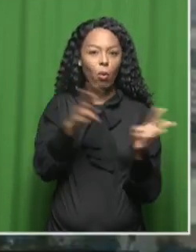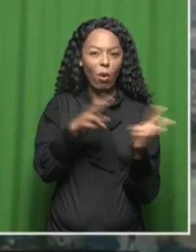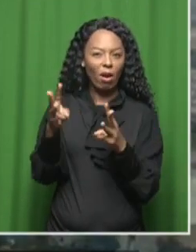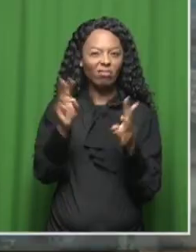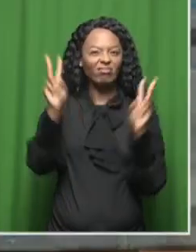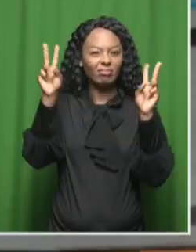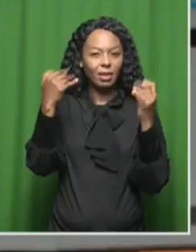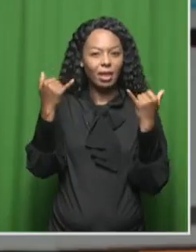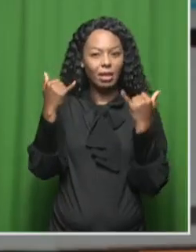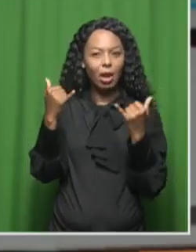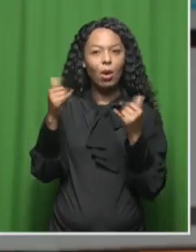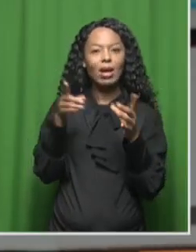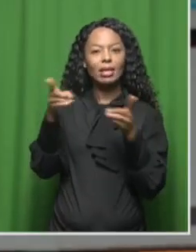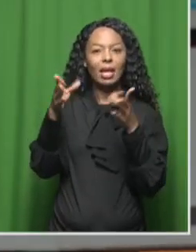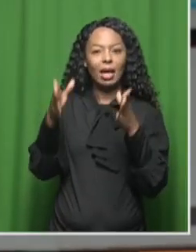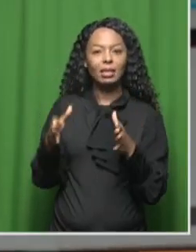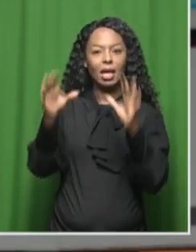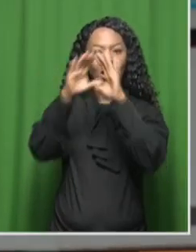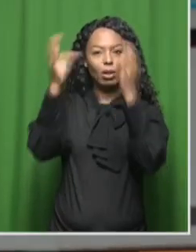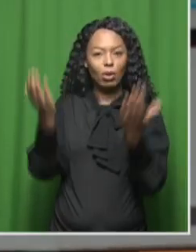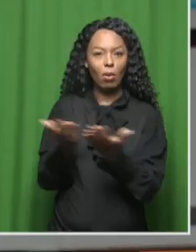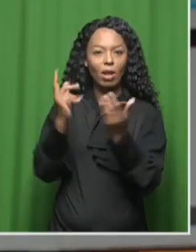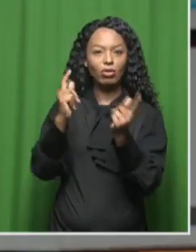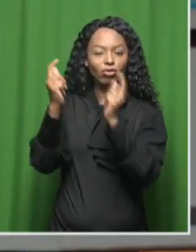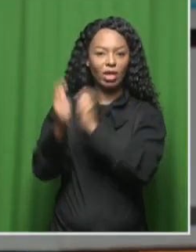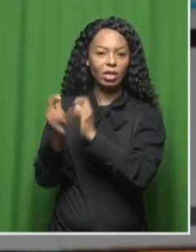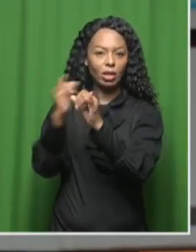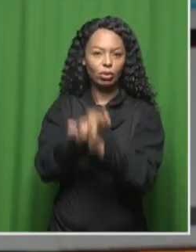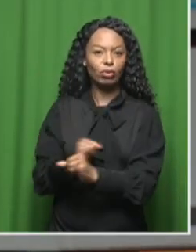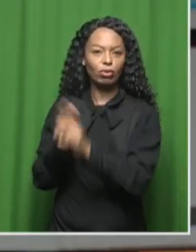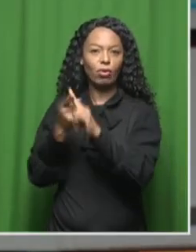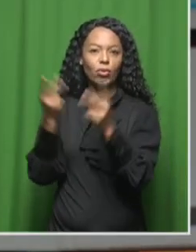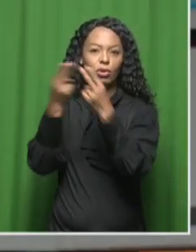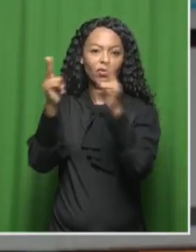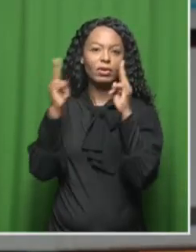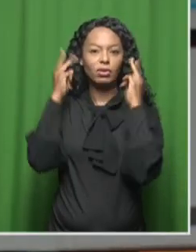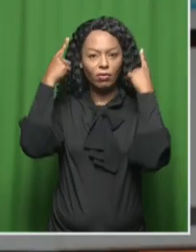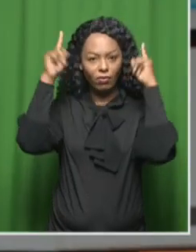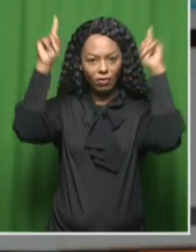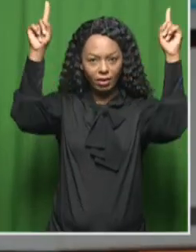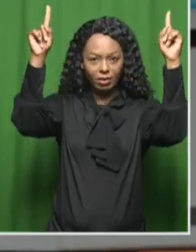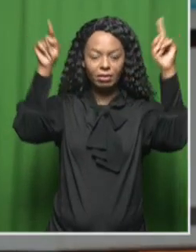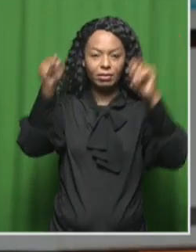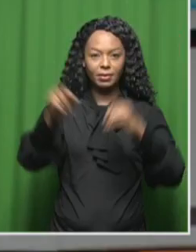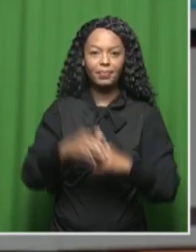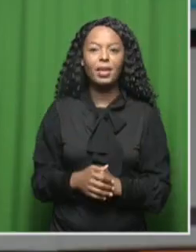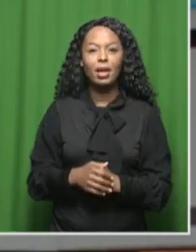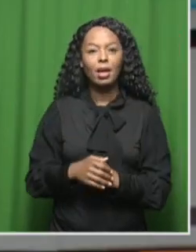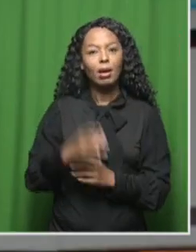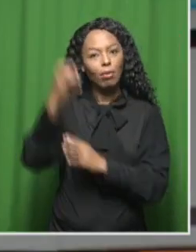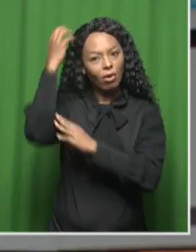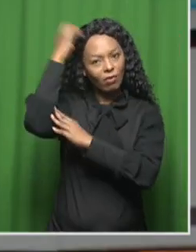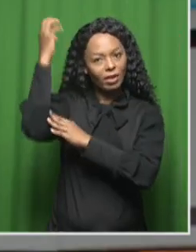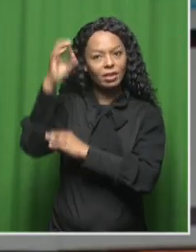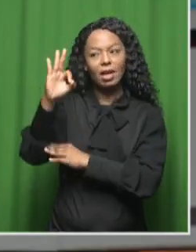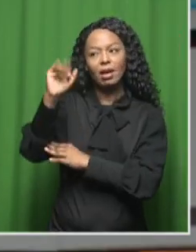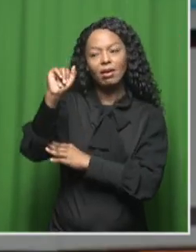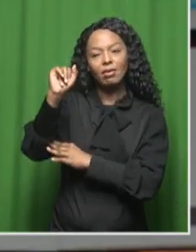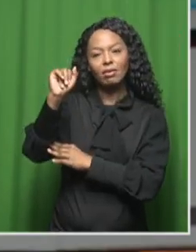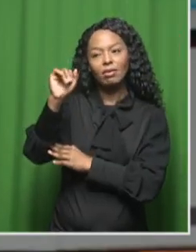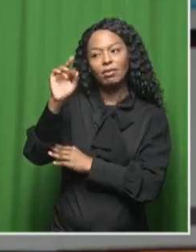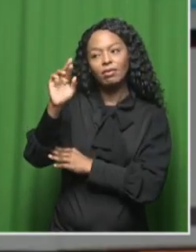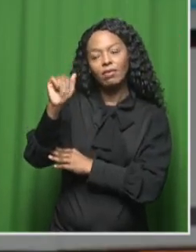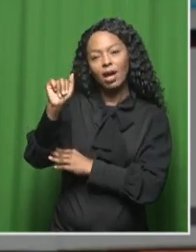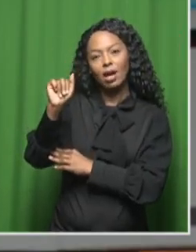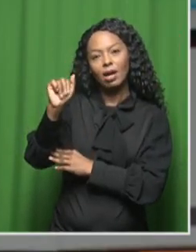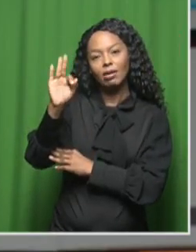the Director of Global Change Institute at University of Witwatersrand, of Wits University, Professor Francois Engelbrecht. Prof, great to have